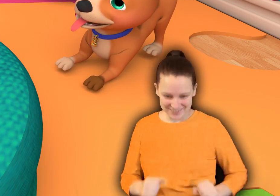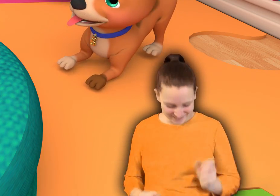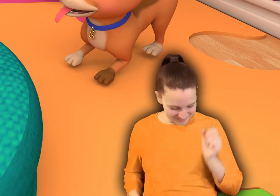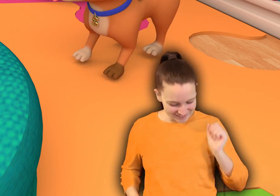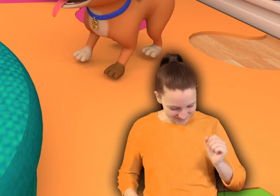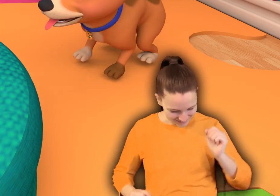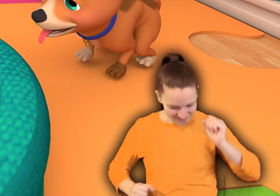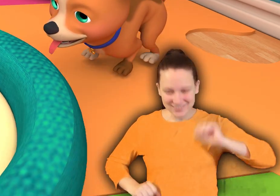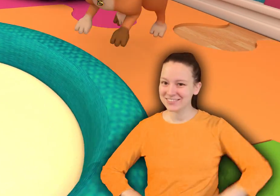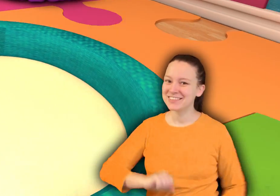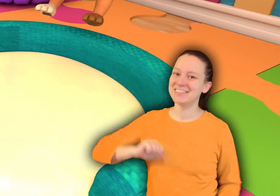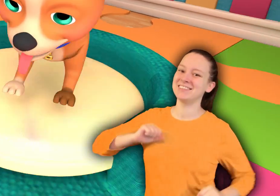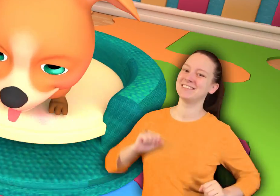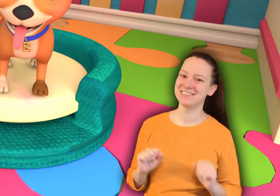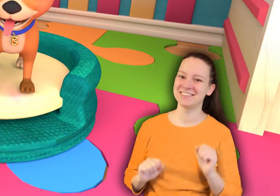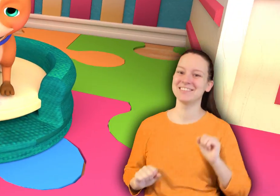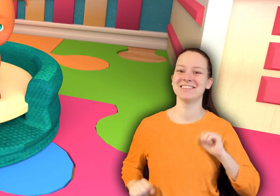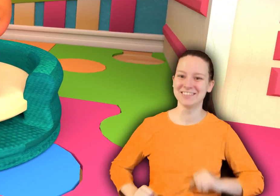oh